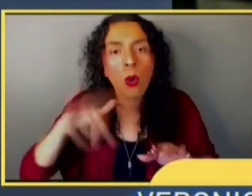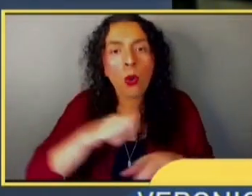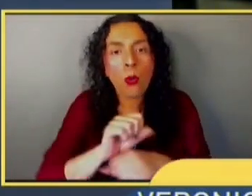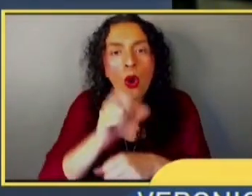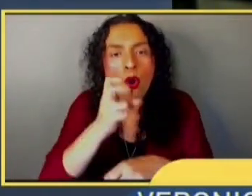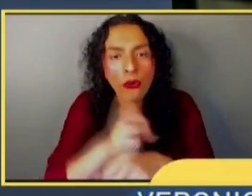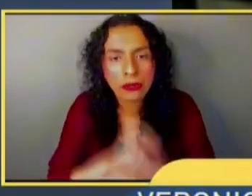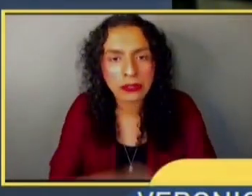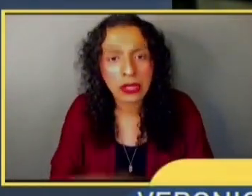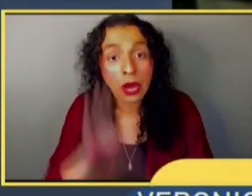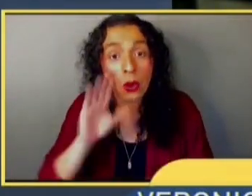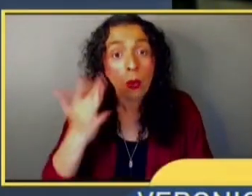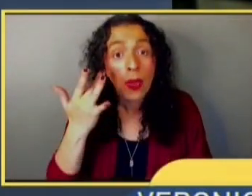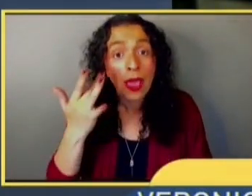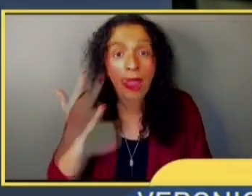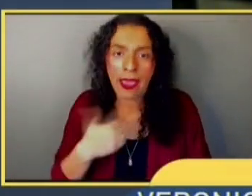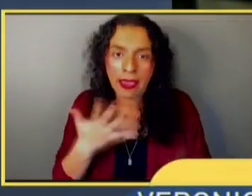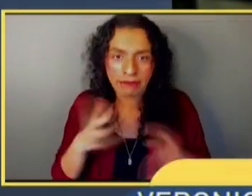every single day.